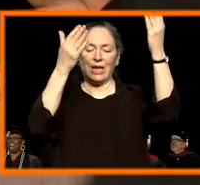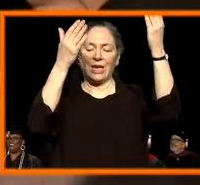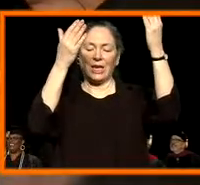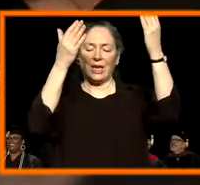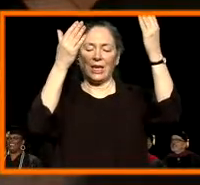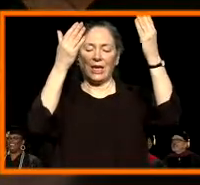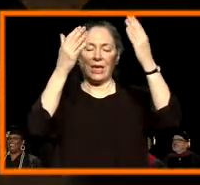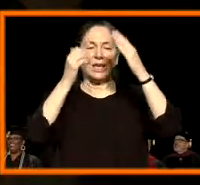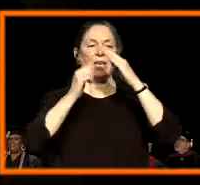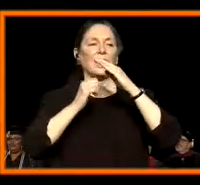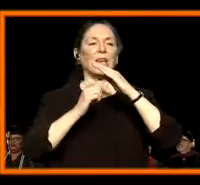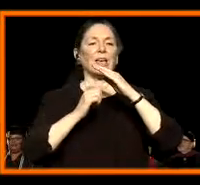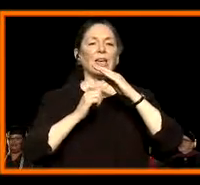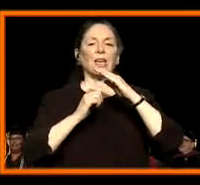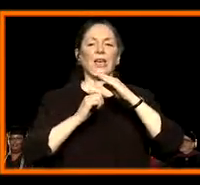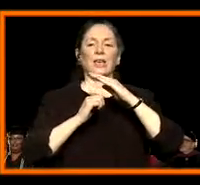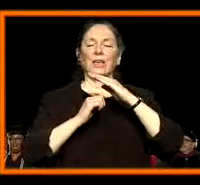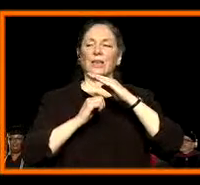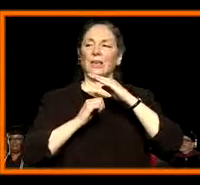forget